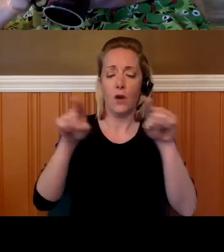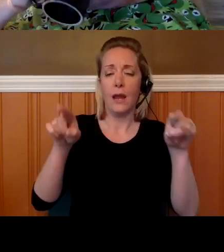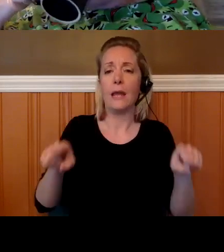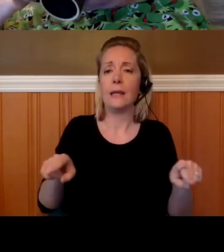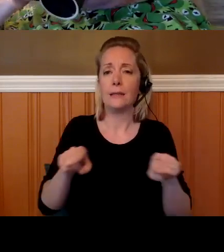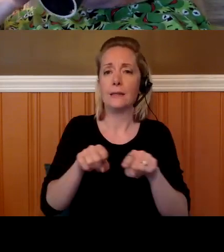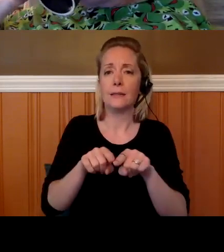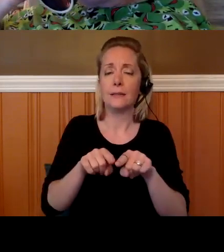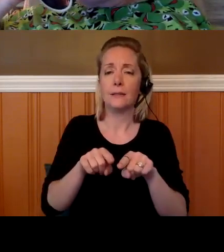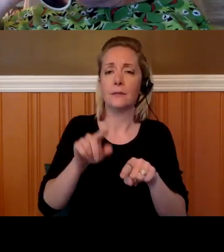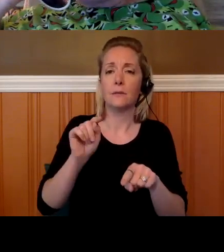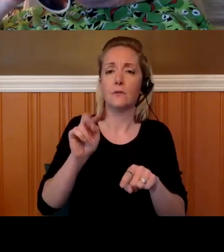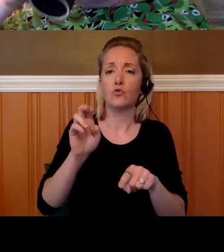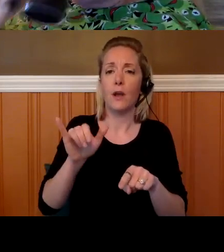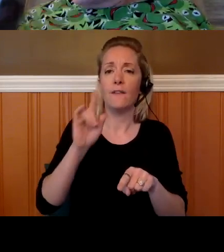calendar?